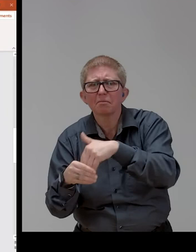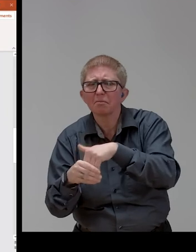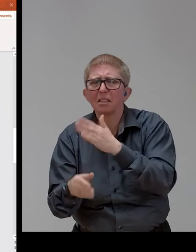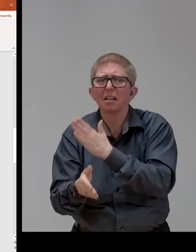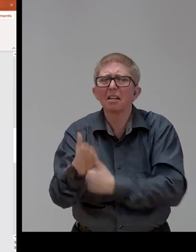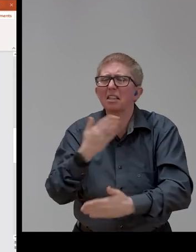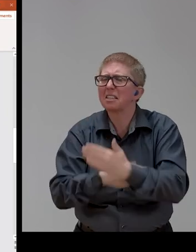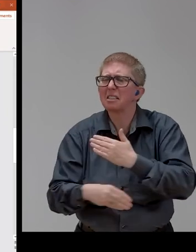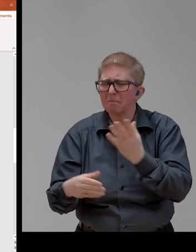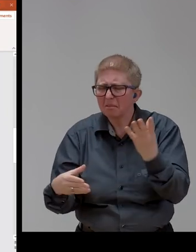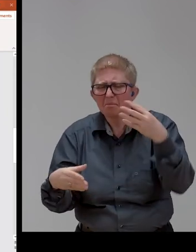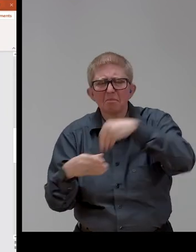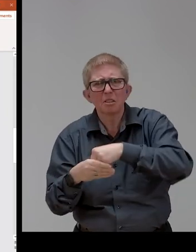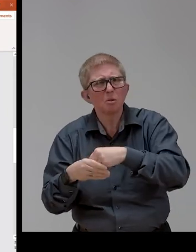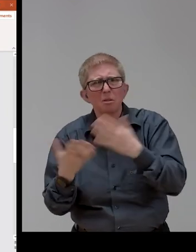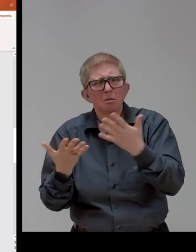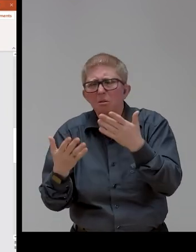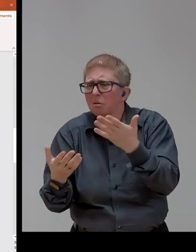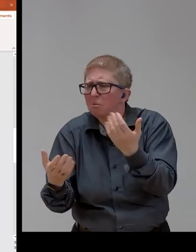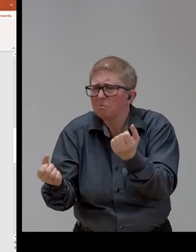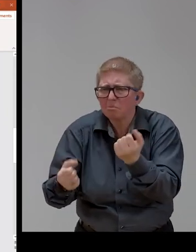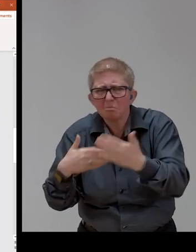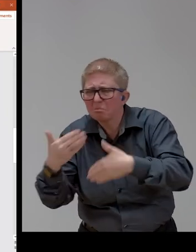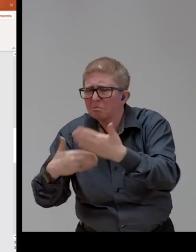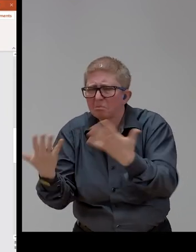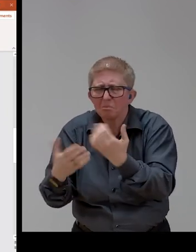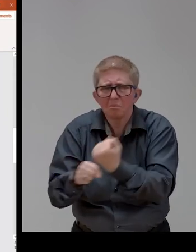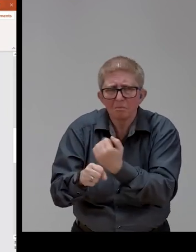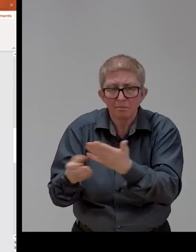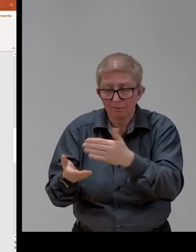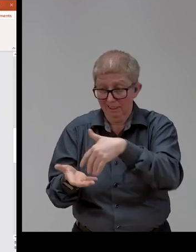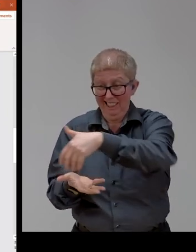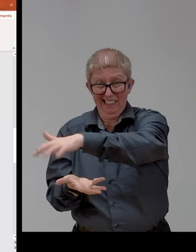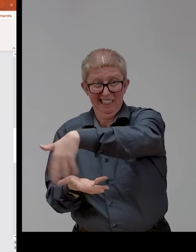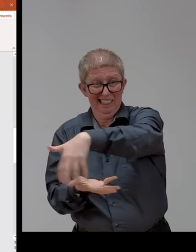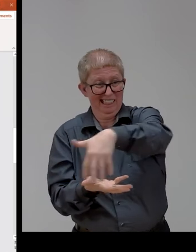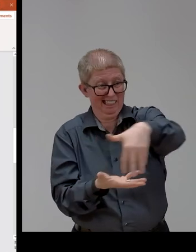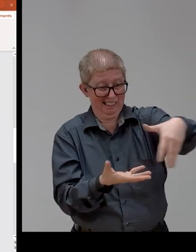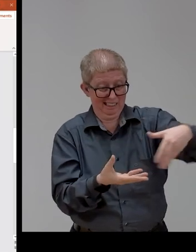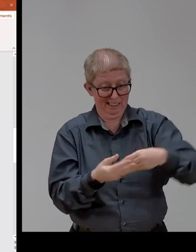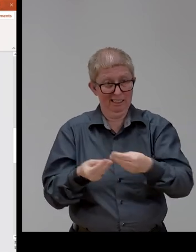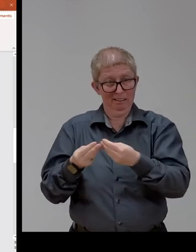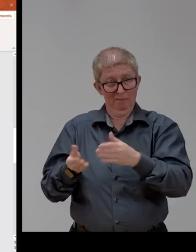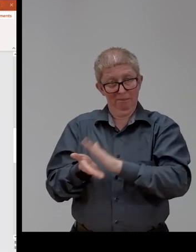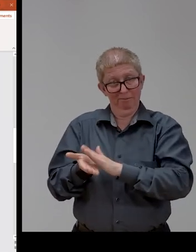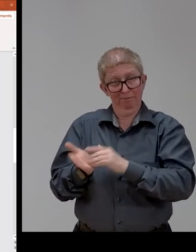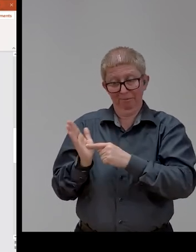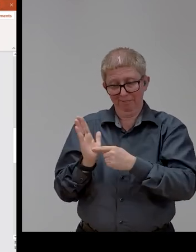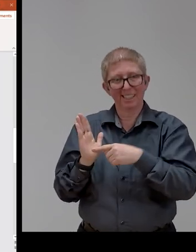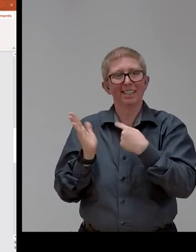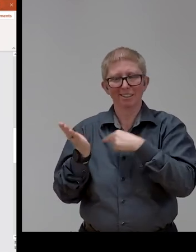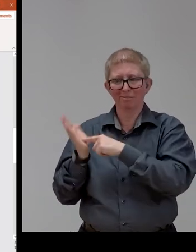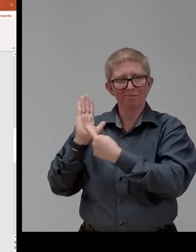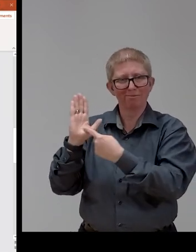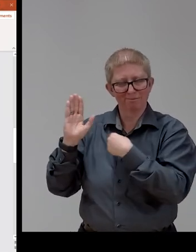this publication as a material to pass to others, to teach others, what are they doing? So it's a best practice material. So